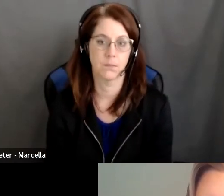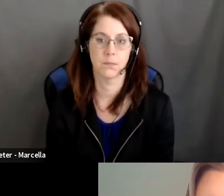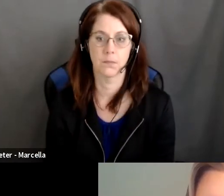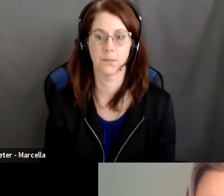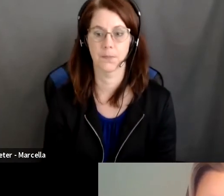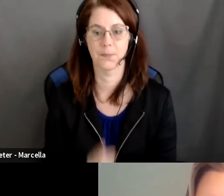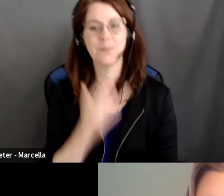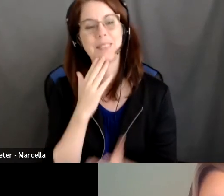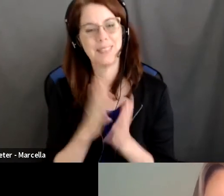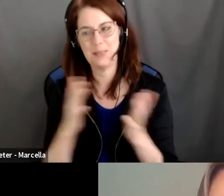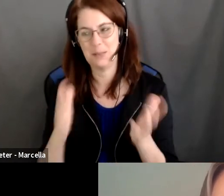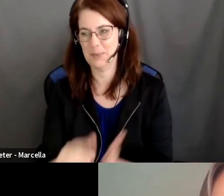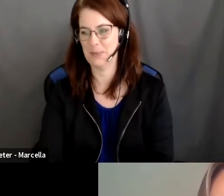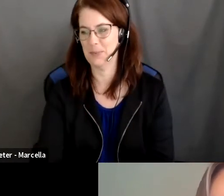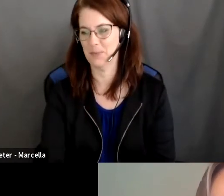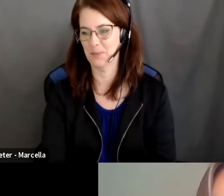Thanks so much, Kathy. Looks